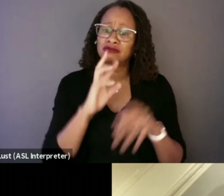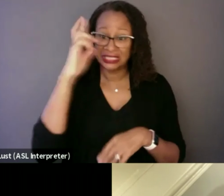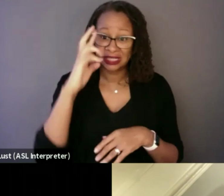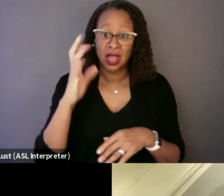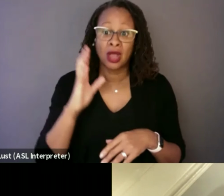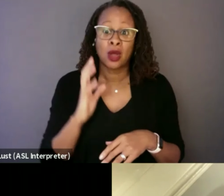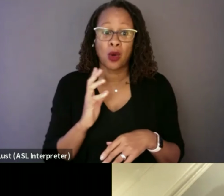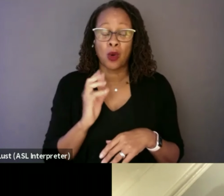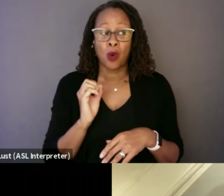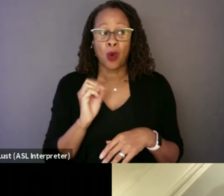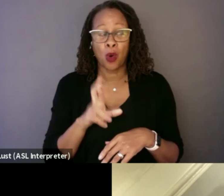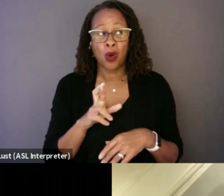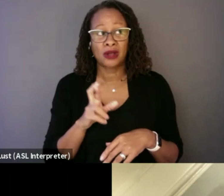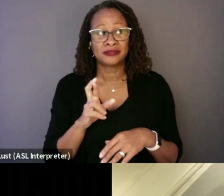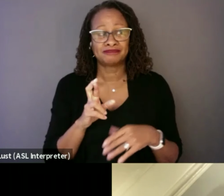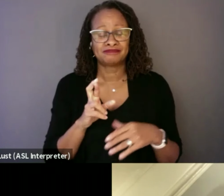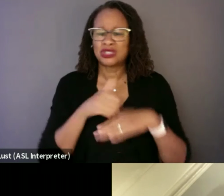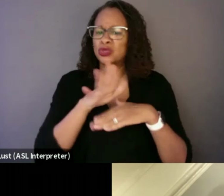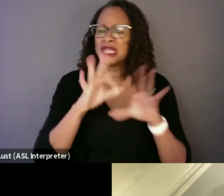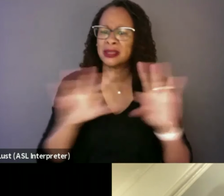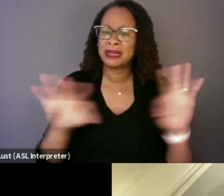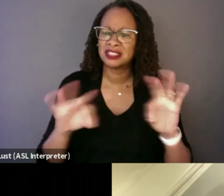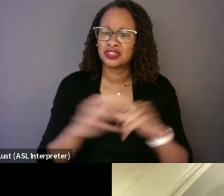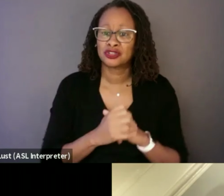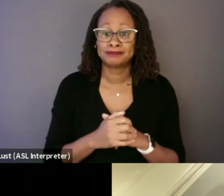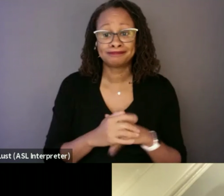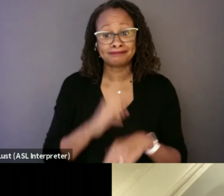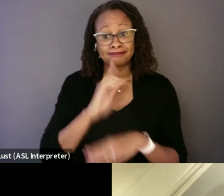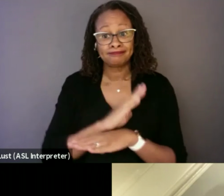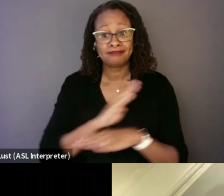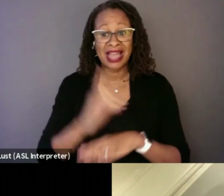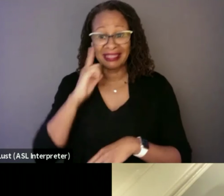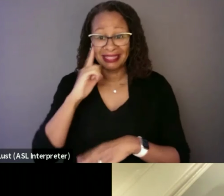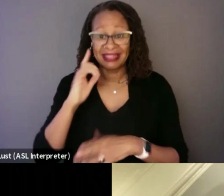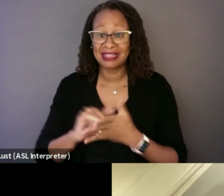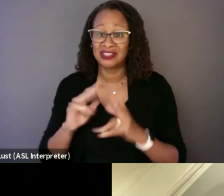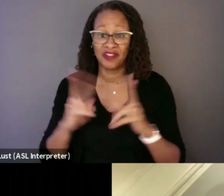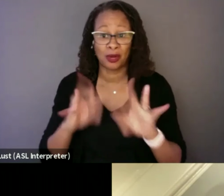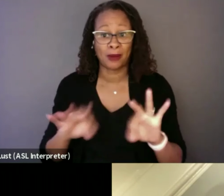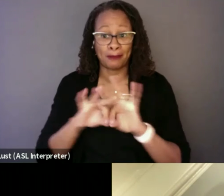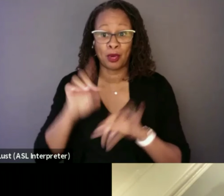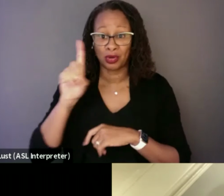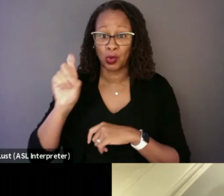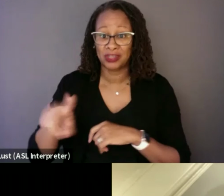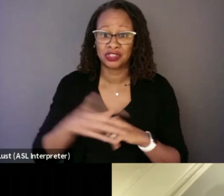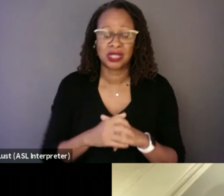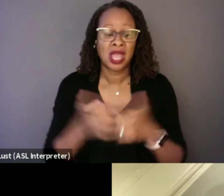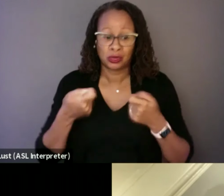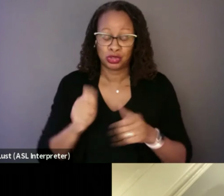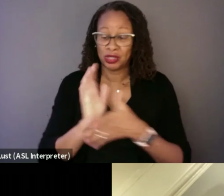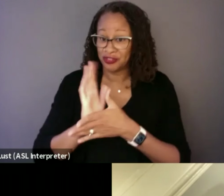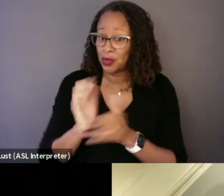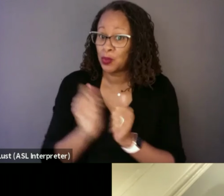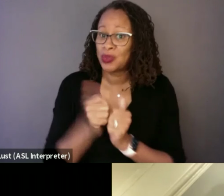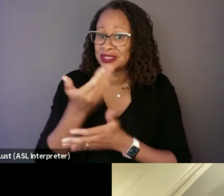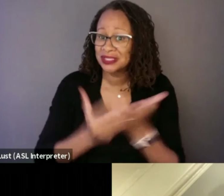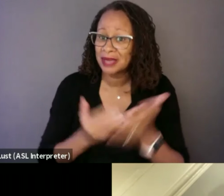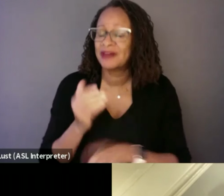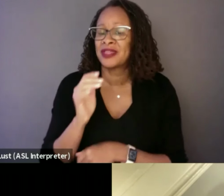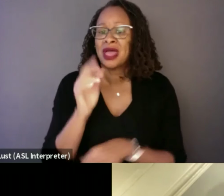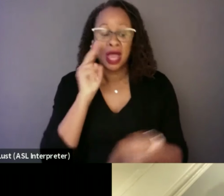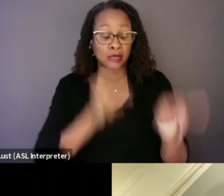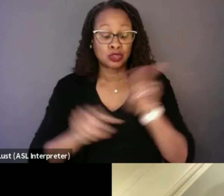Yeah, it's a very important question, I think. We actually tried to film with some of the observer teams. We talked to the EU observer team